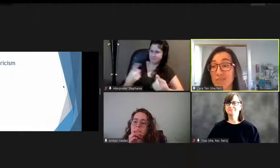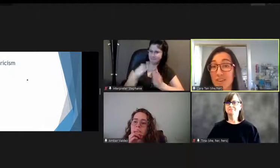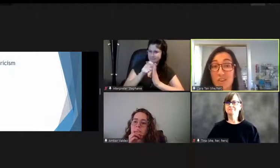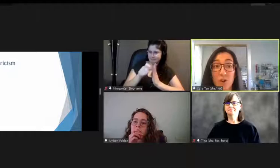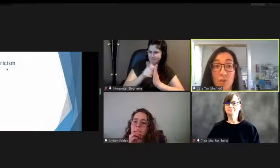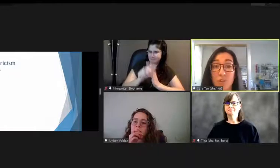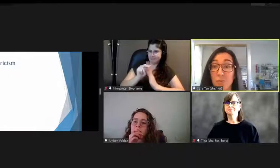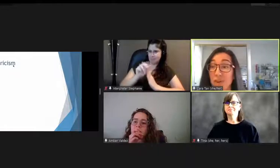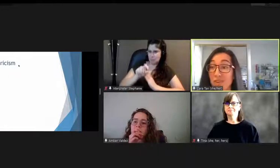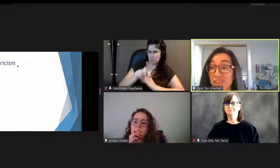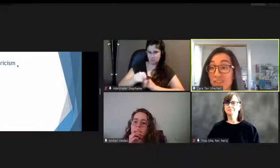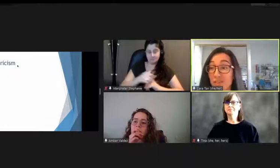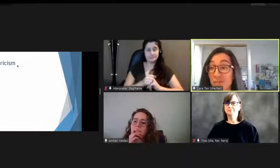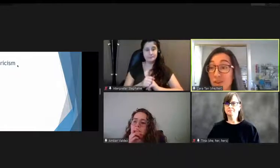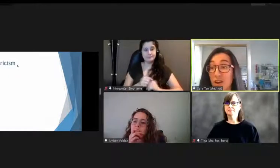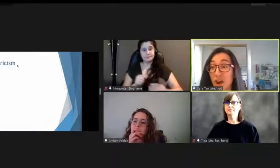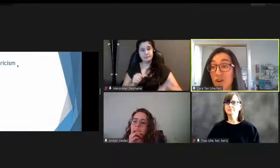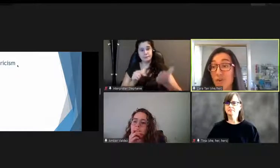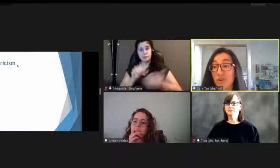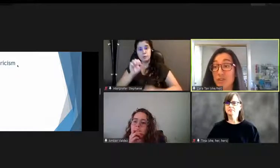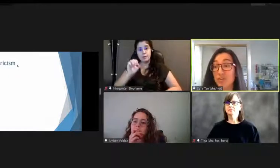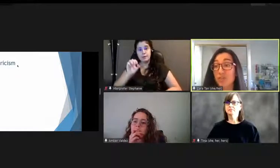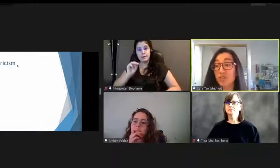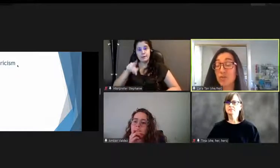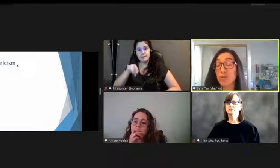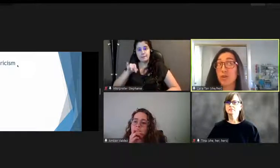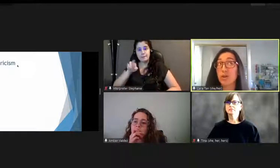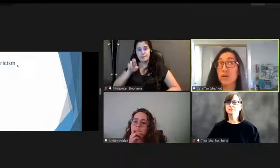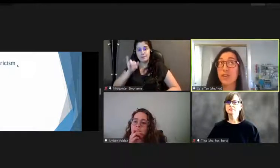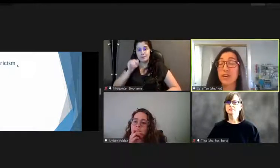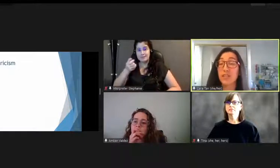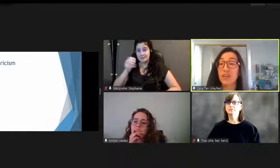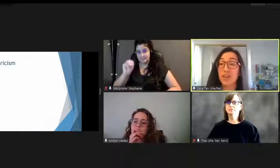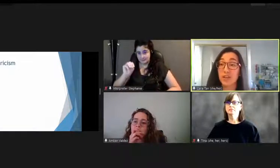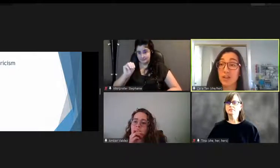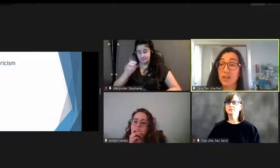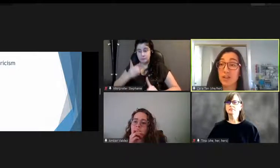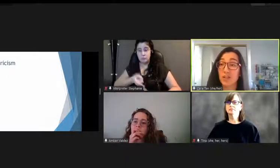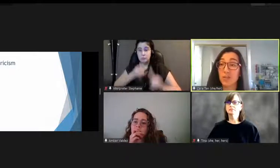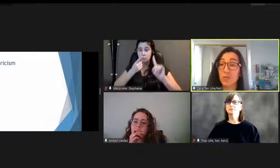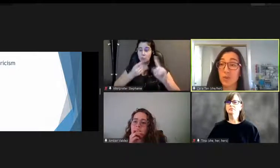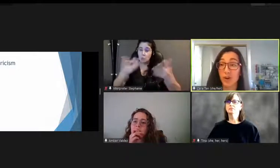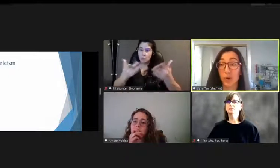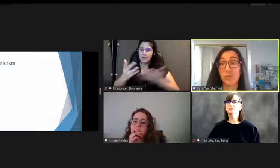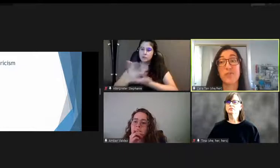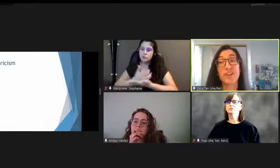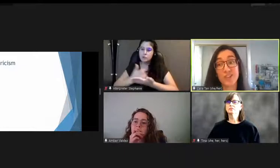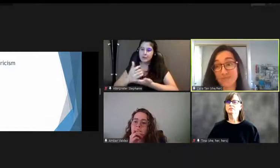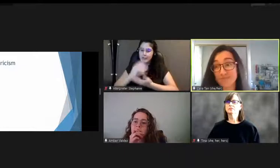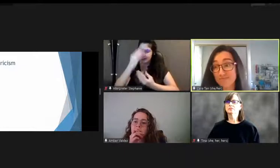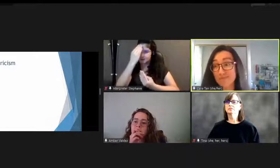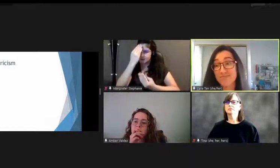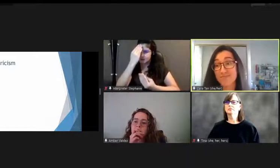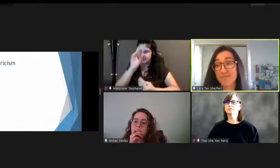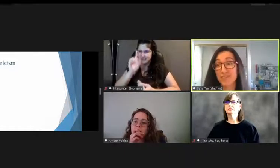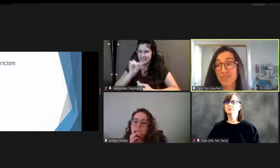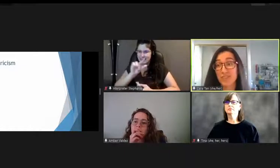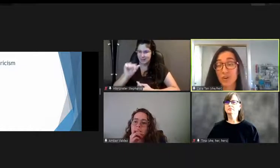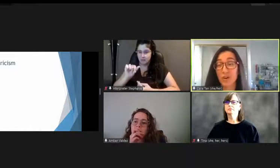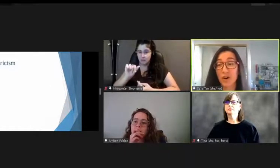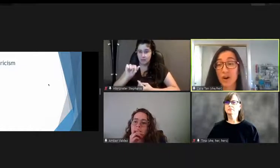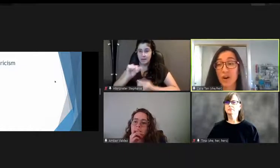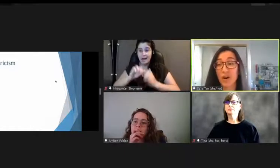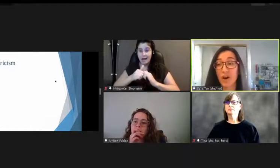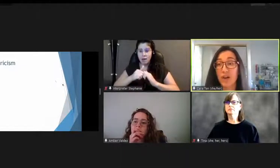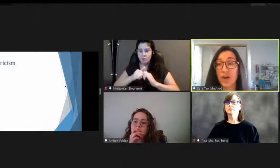Okay, so with empiricism, our goal is to collect our data with observation.